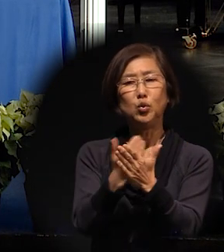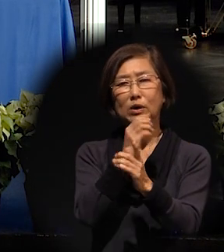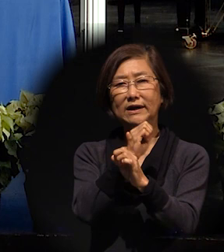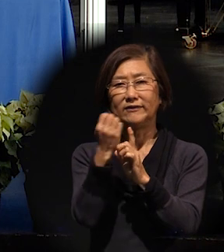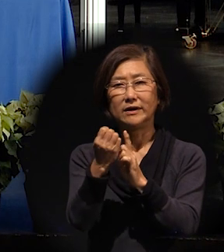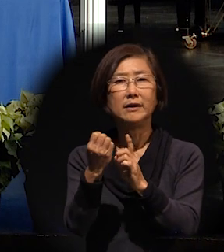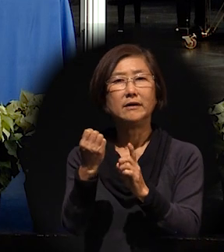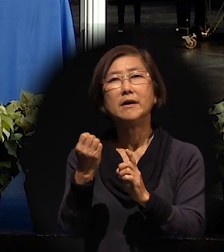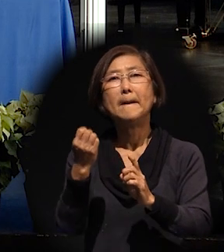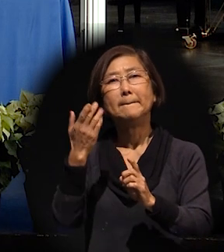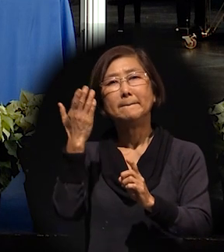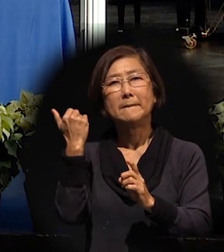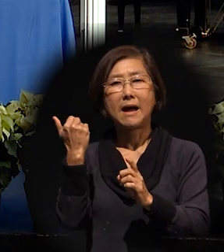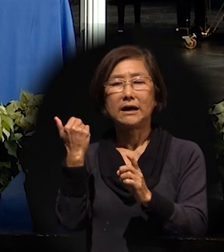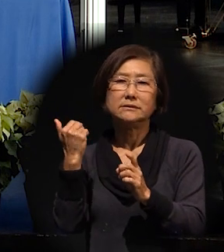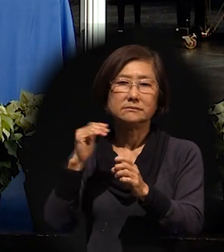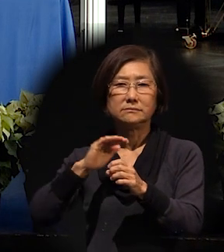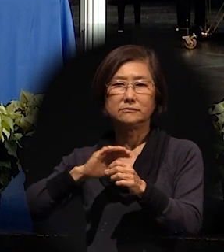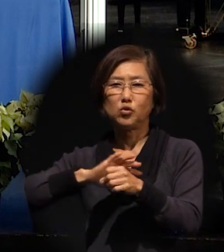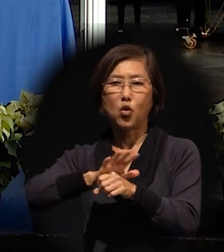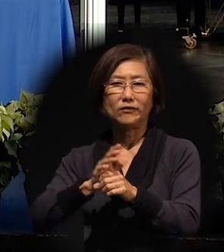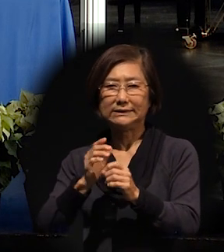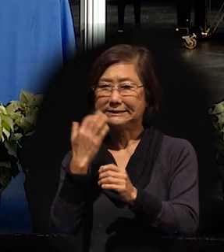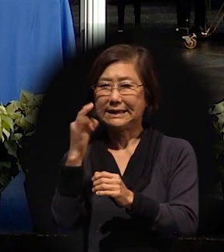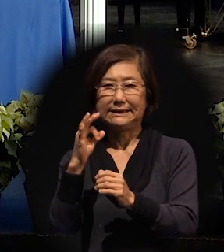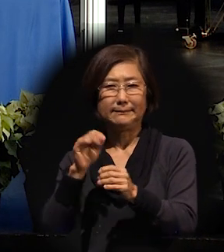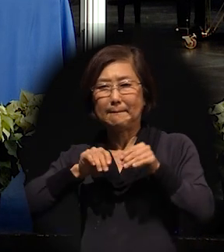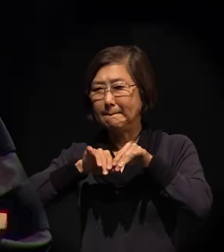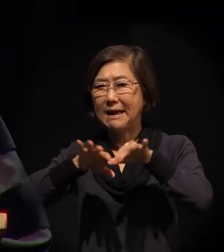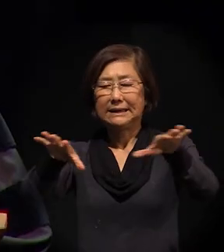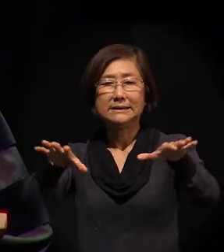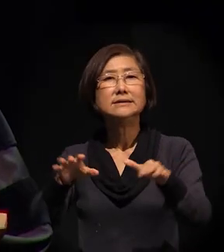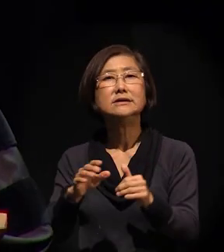environment brought about by the COVID-19 pandemic.